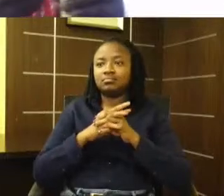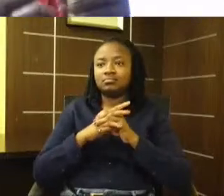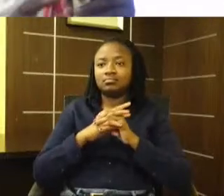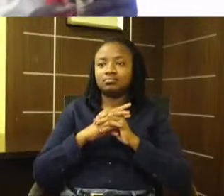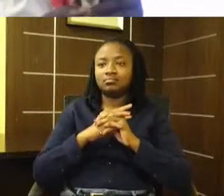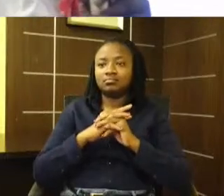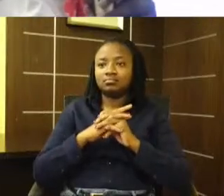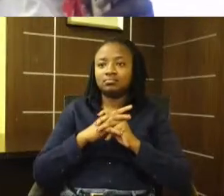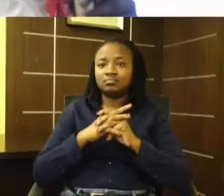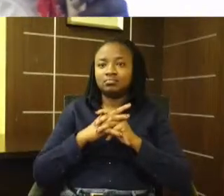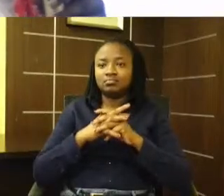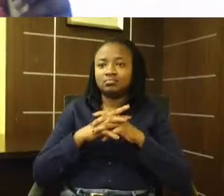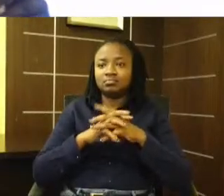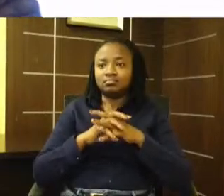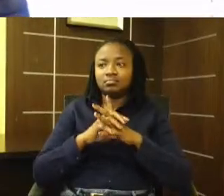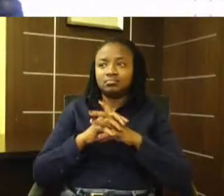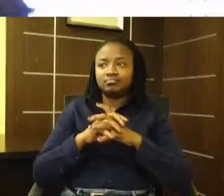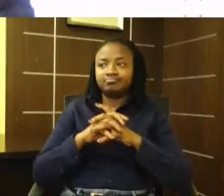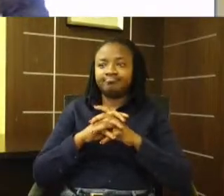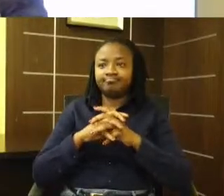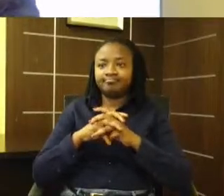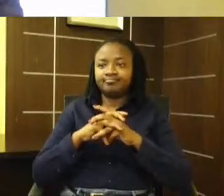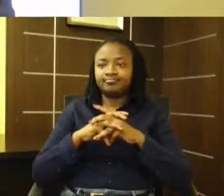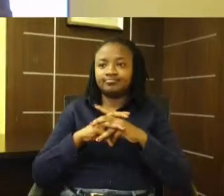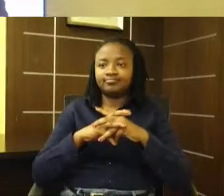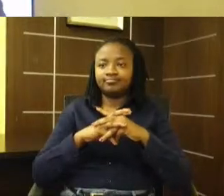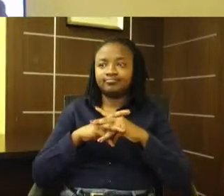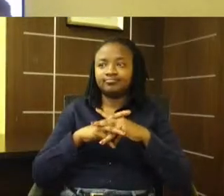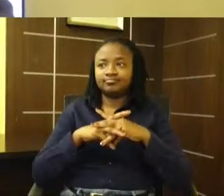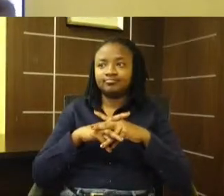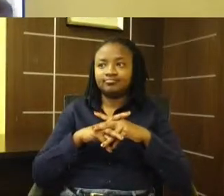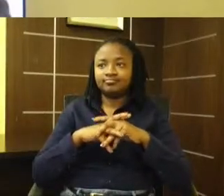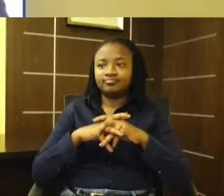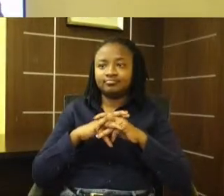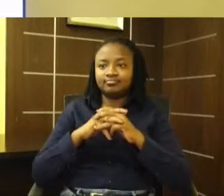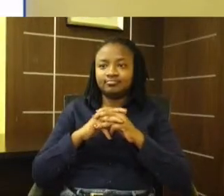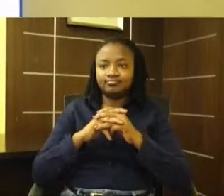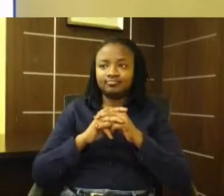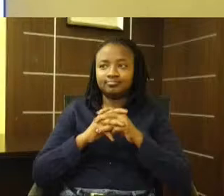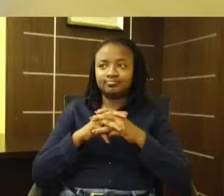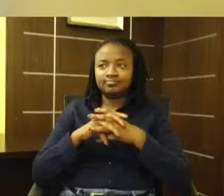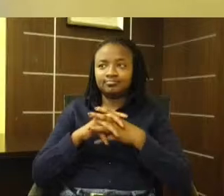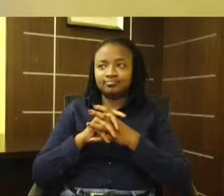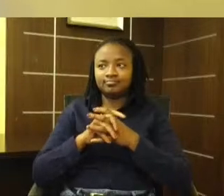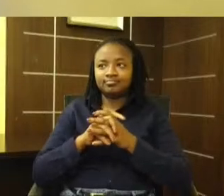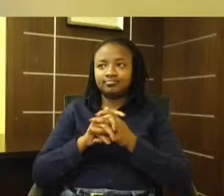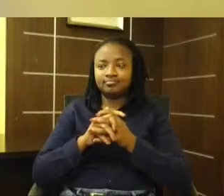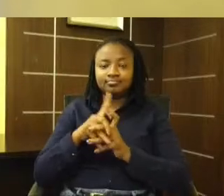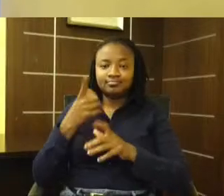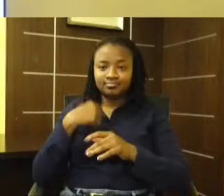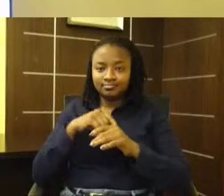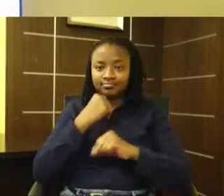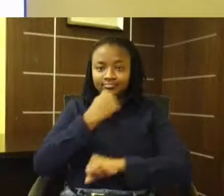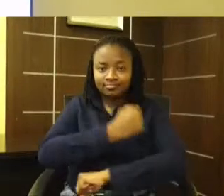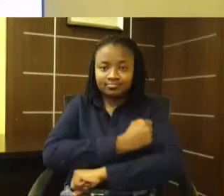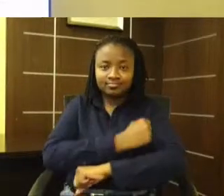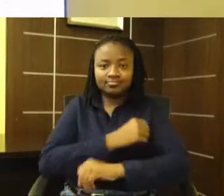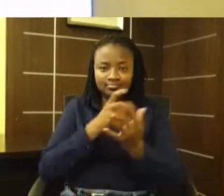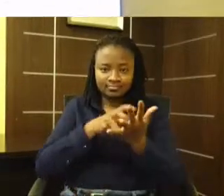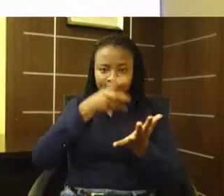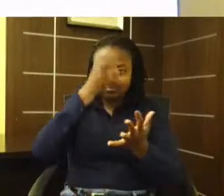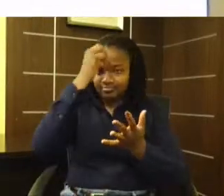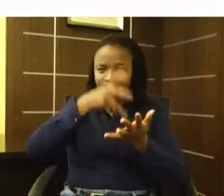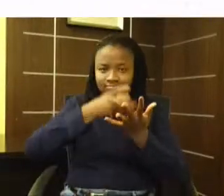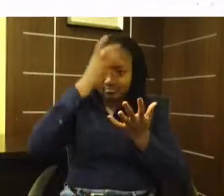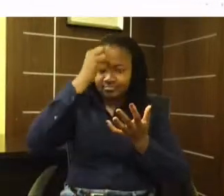You crammed CBC, unajua we are no longer cramming. So as we crammed, and so now